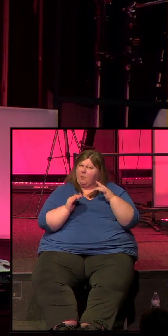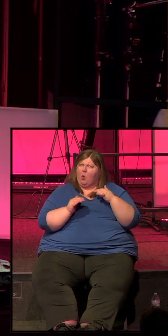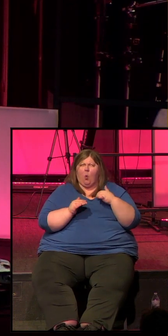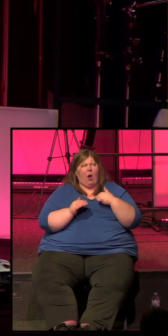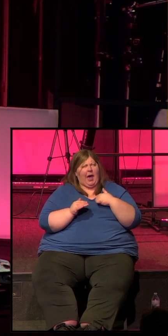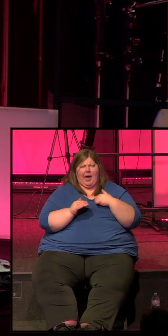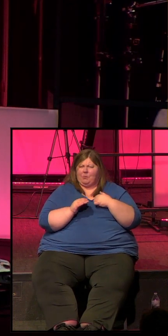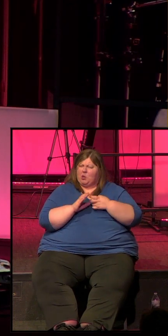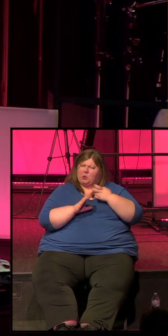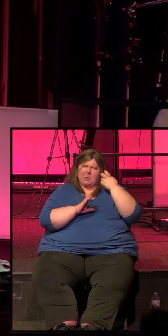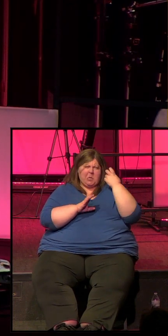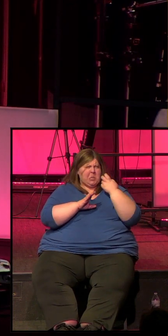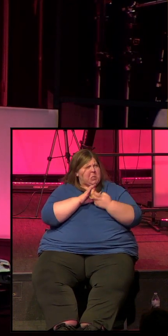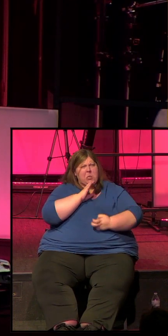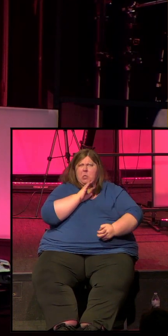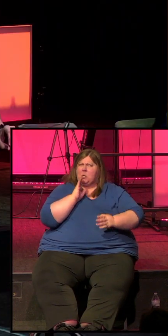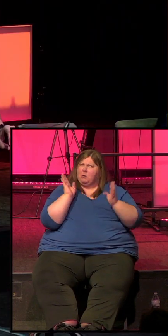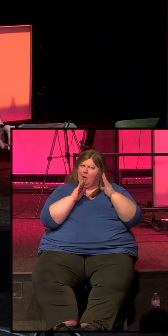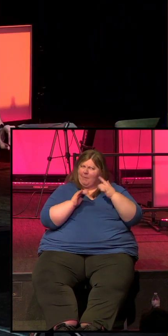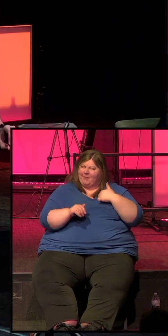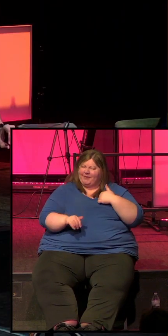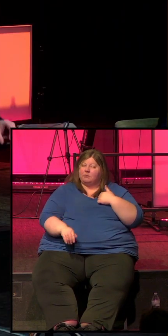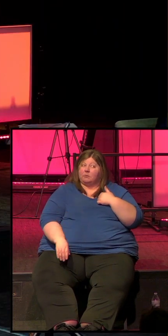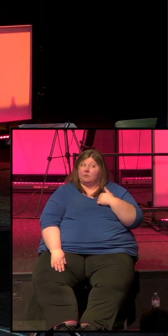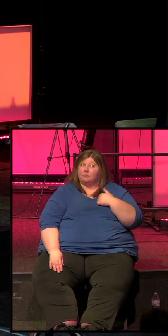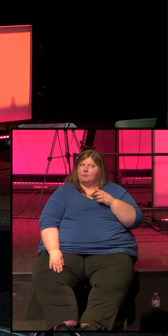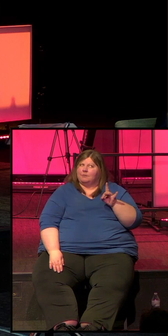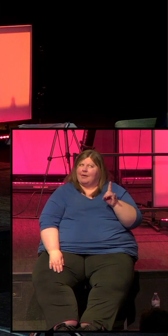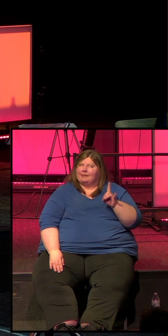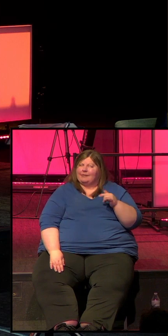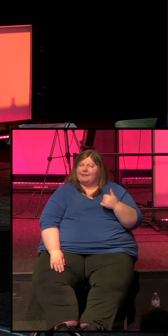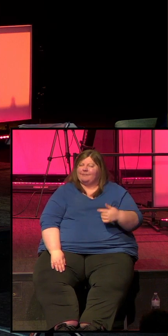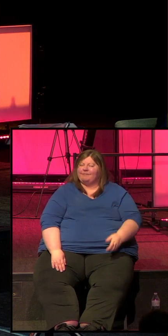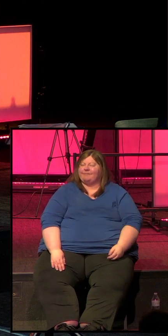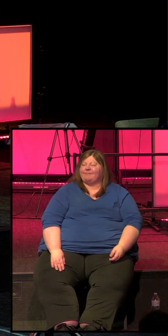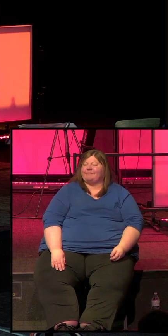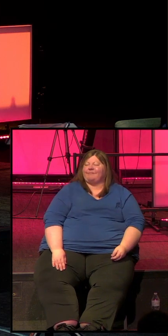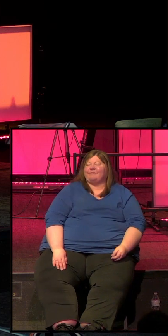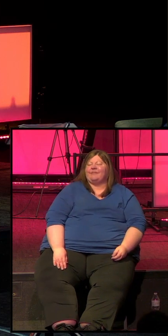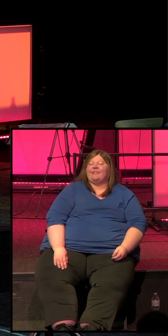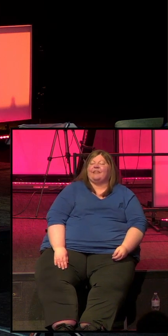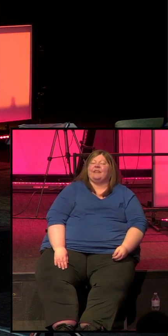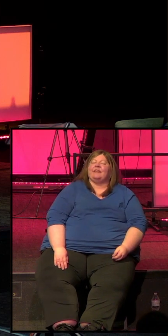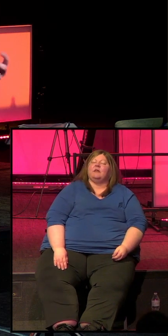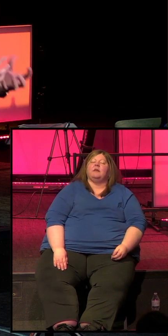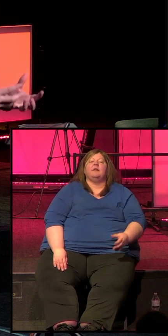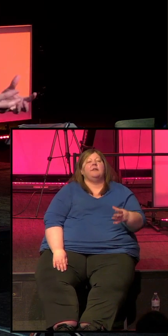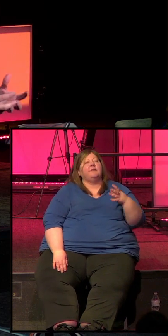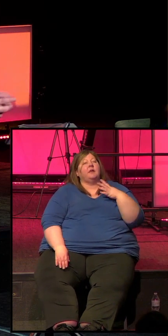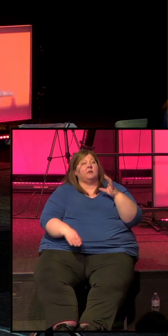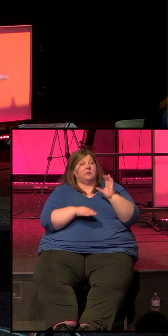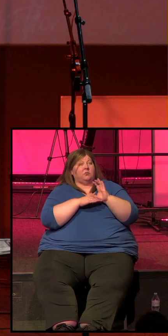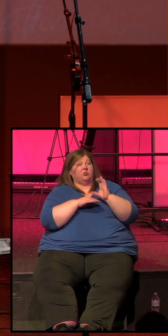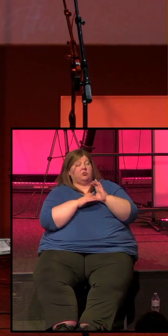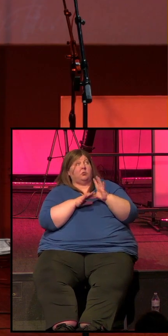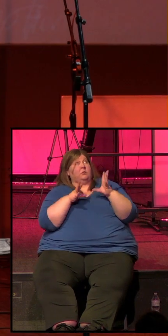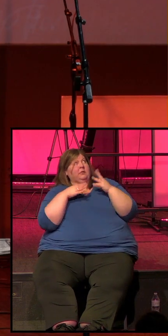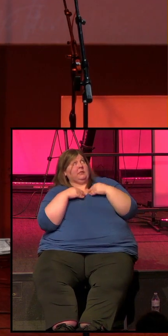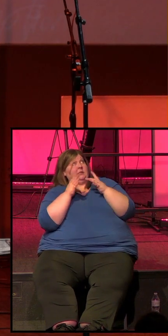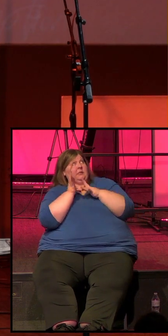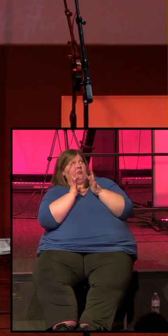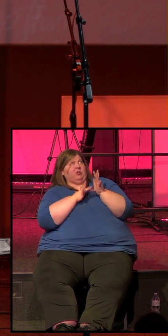trouble. And I did. So many times we come into the church and we think when we give our lives to Jesus,